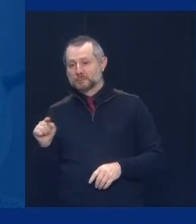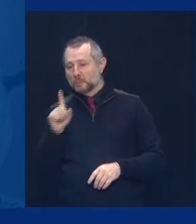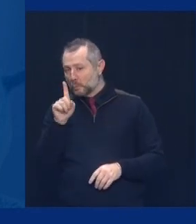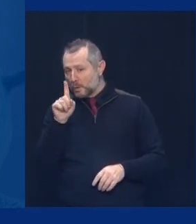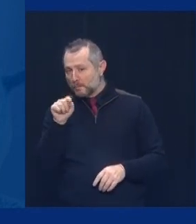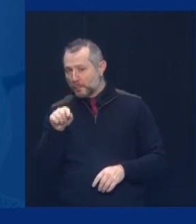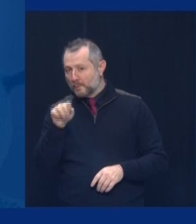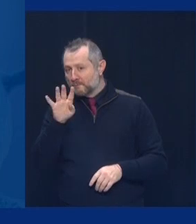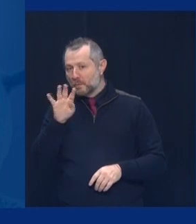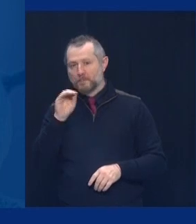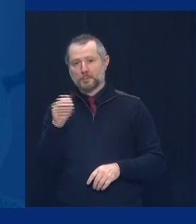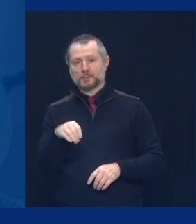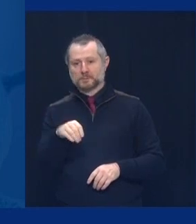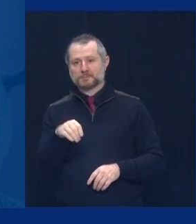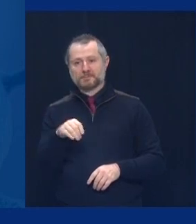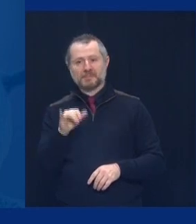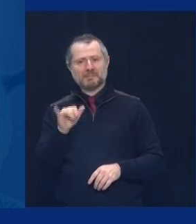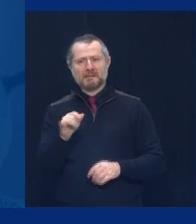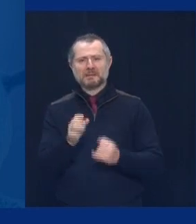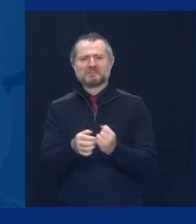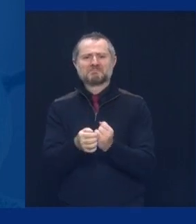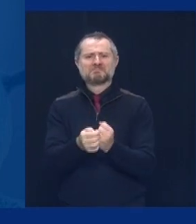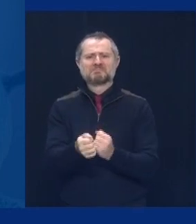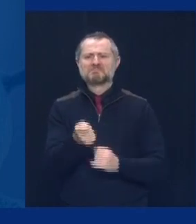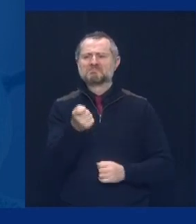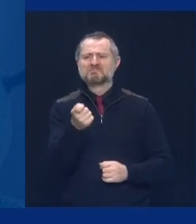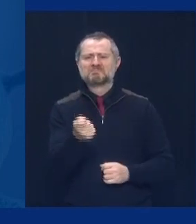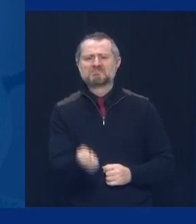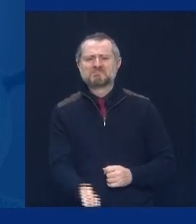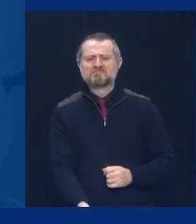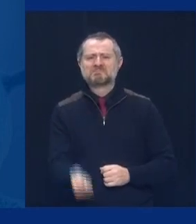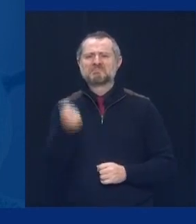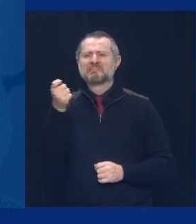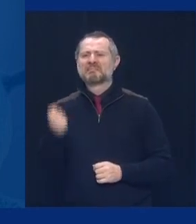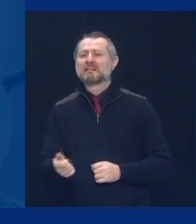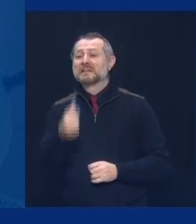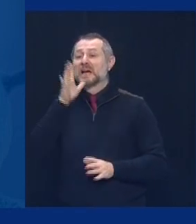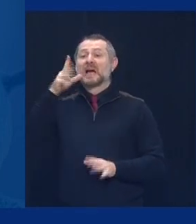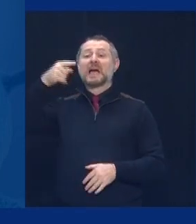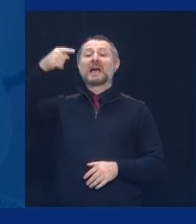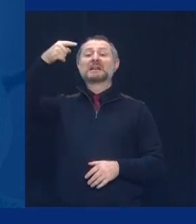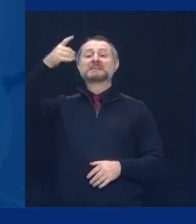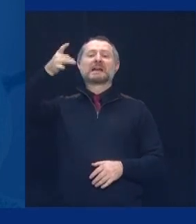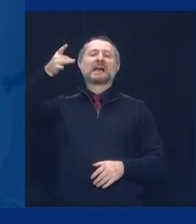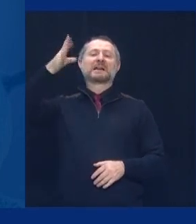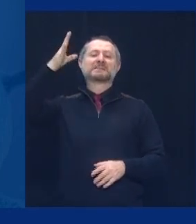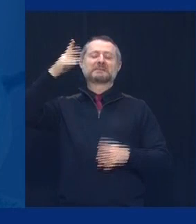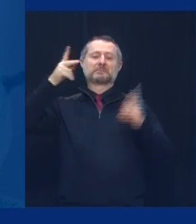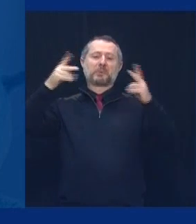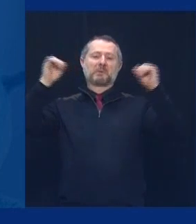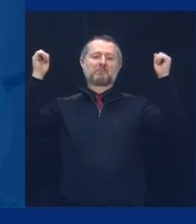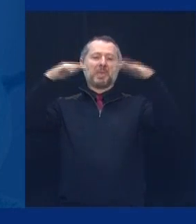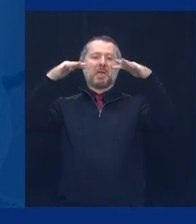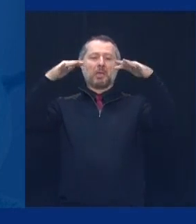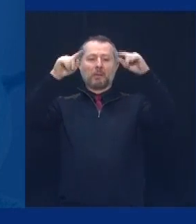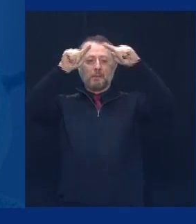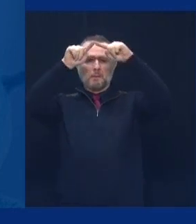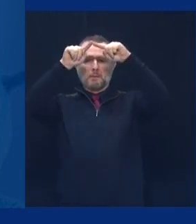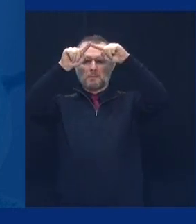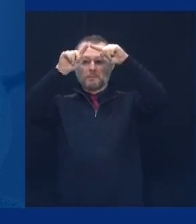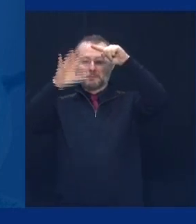now down to small numbers, basically, right? Travel, vacation, we've had quarantines,